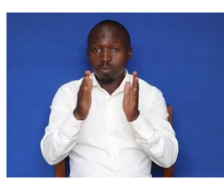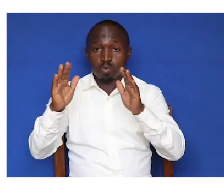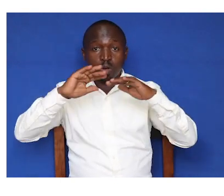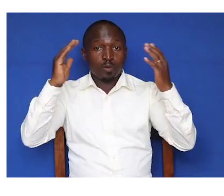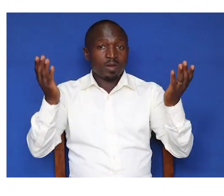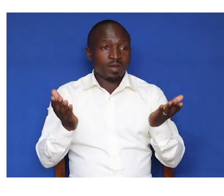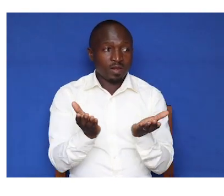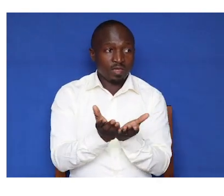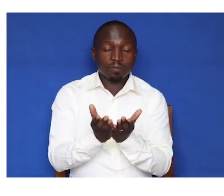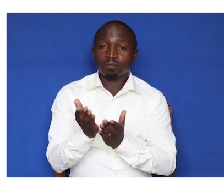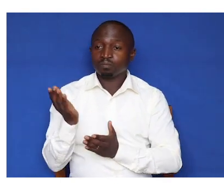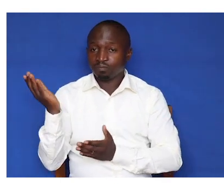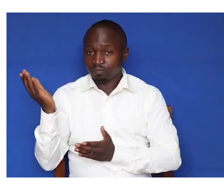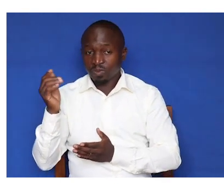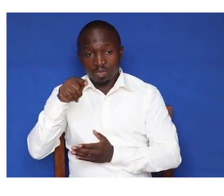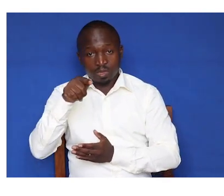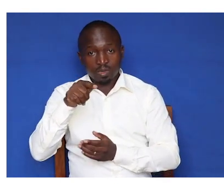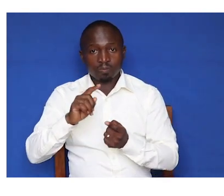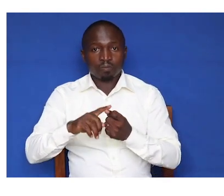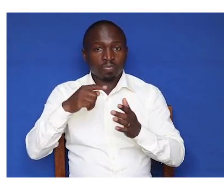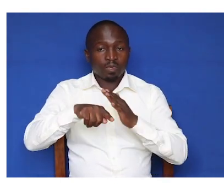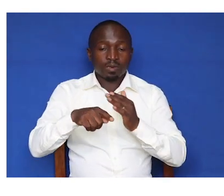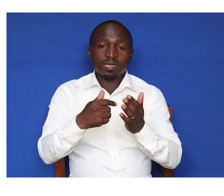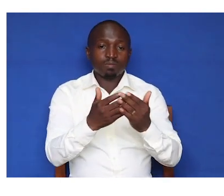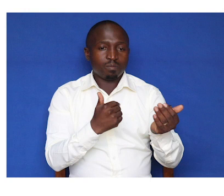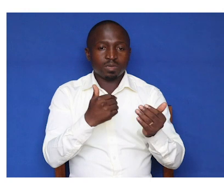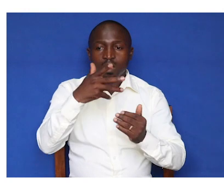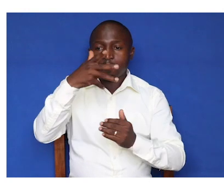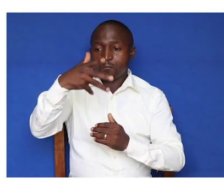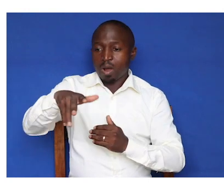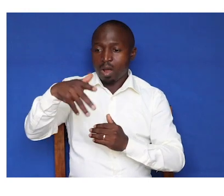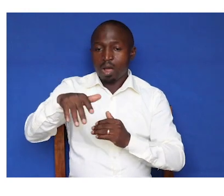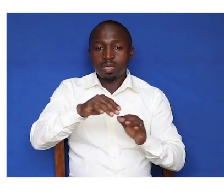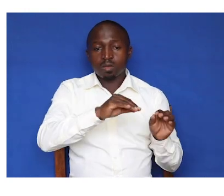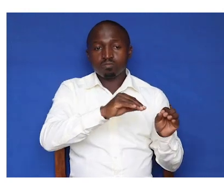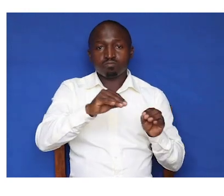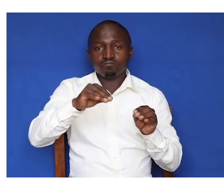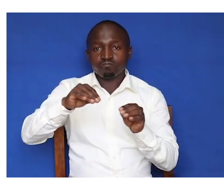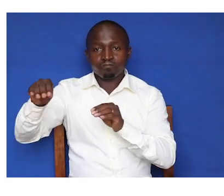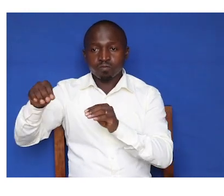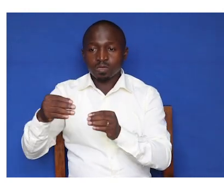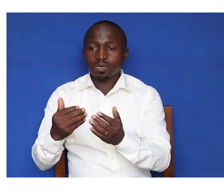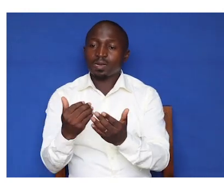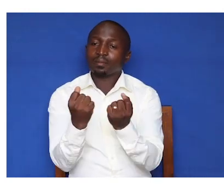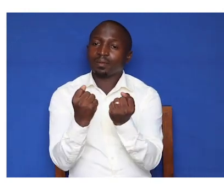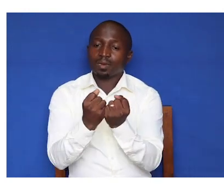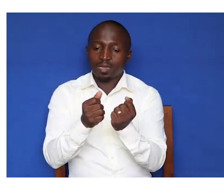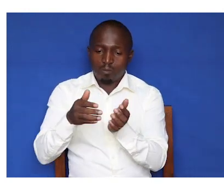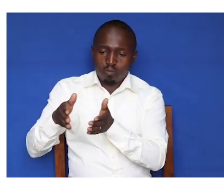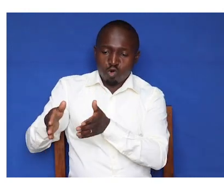oceans set up the surface water in motion and thus produce currents.